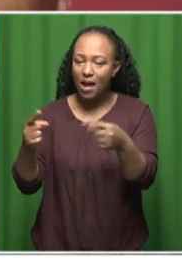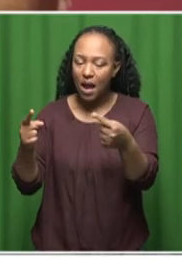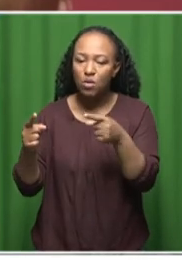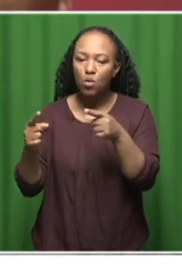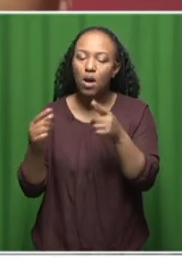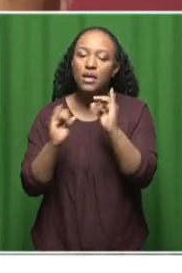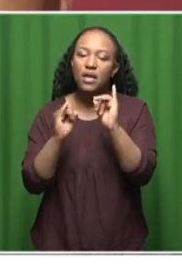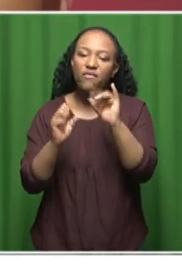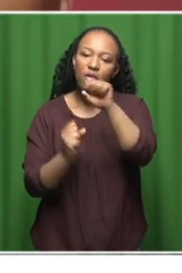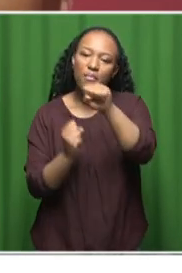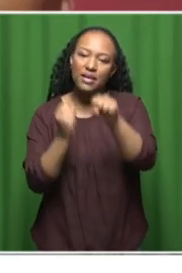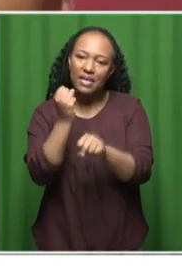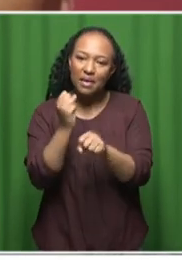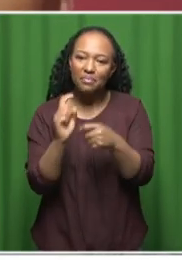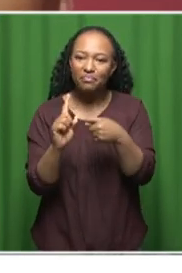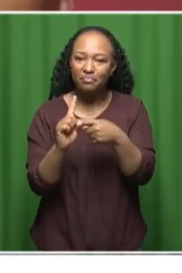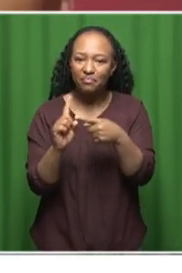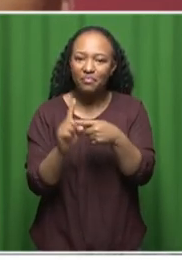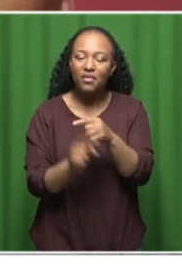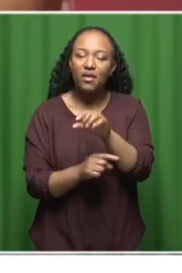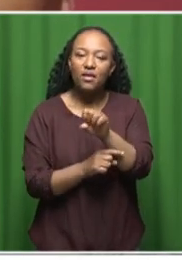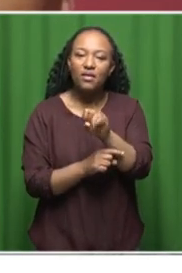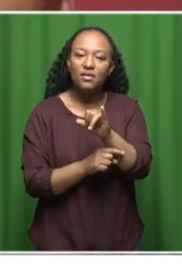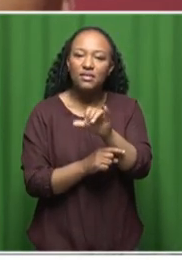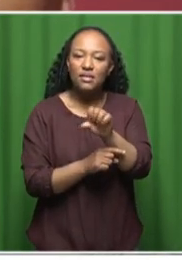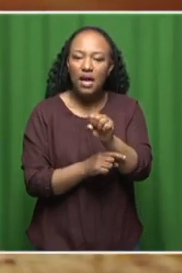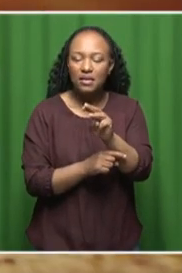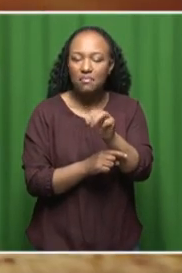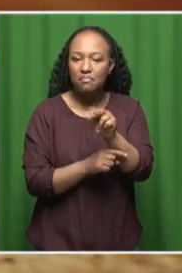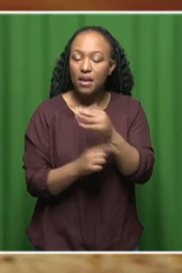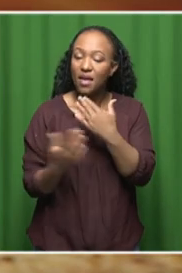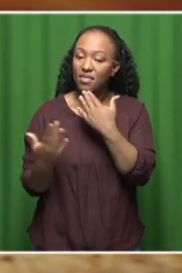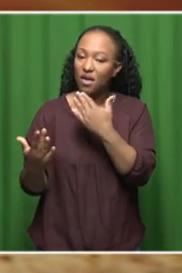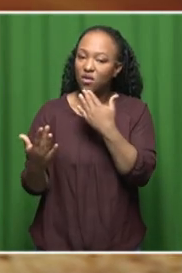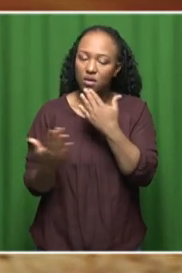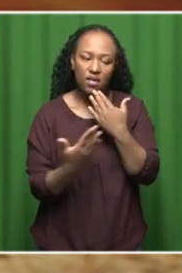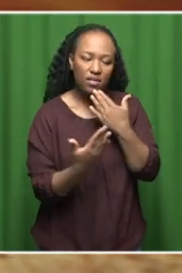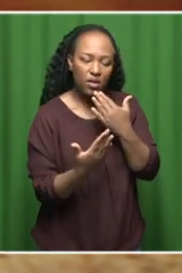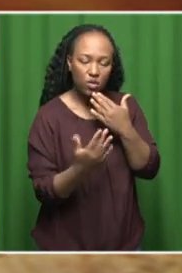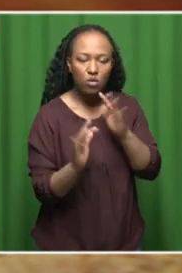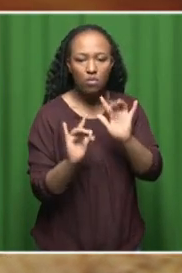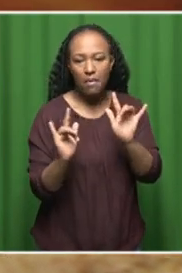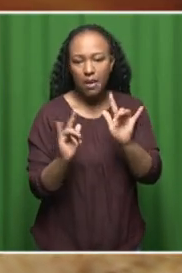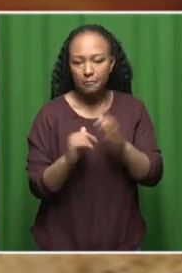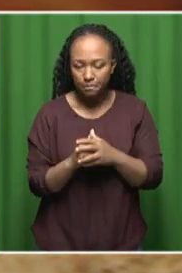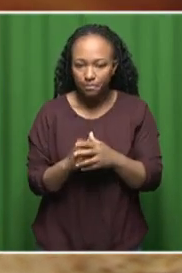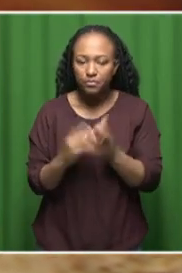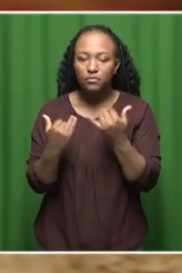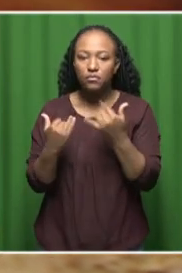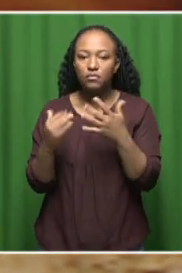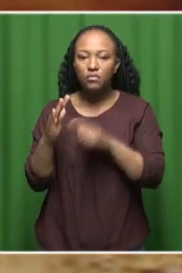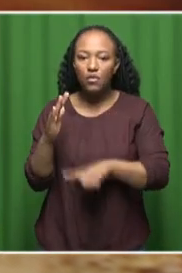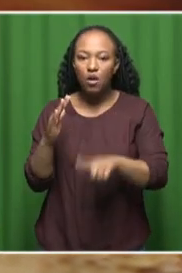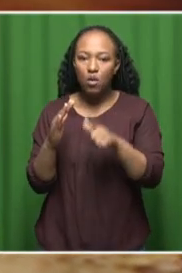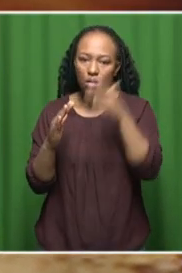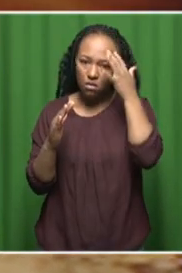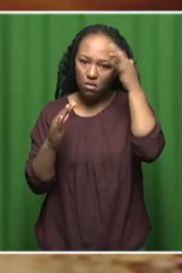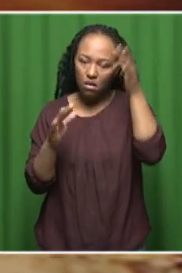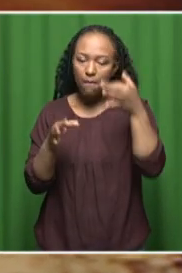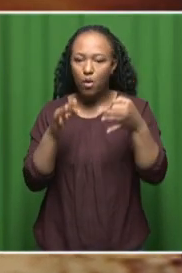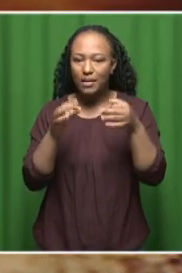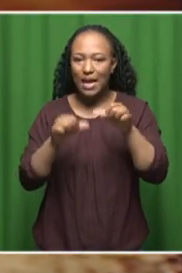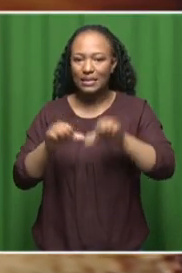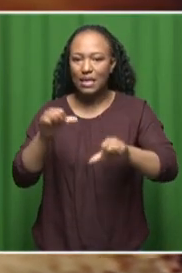interview. But Sysman Motloung, thank you very much for talking to us, a researcher thank you, in... Super. local government and public services and political